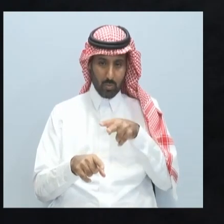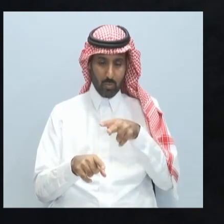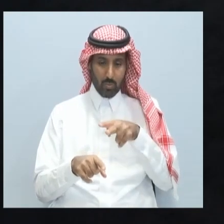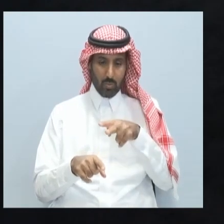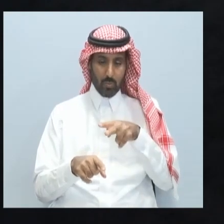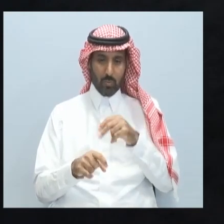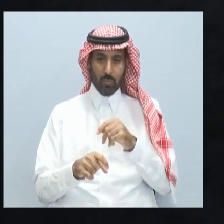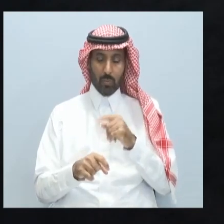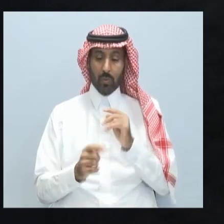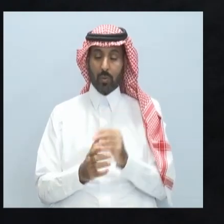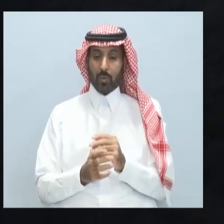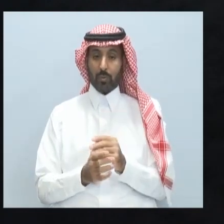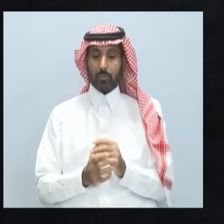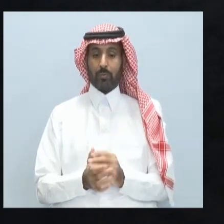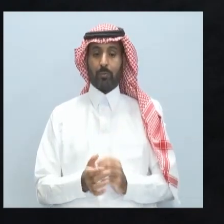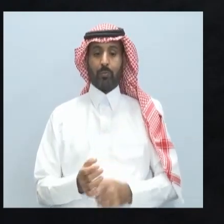be very